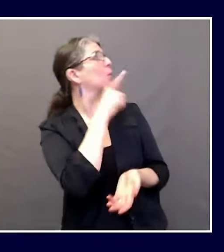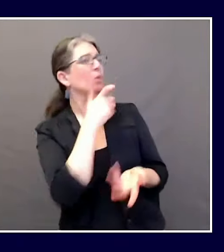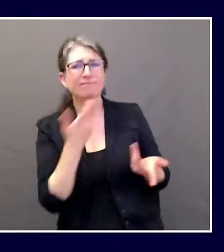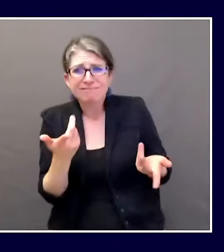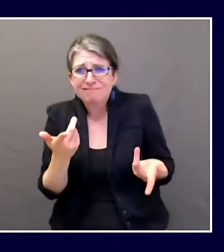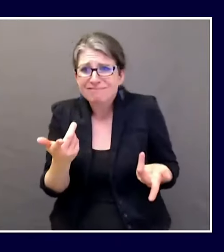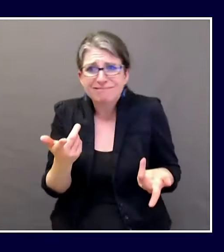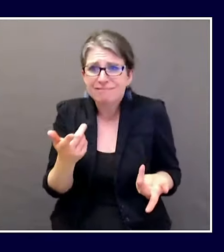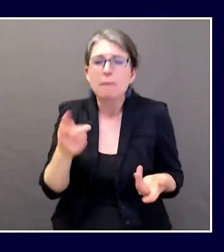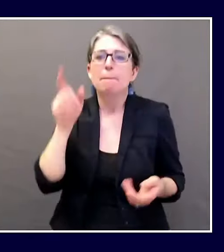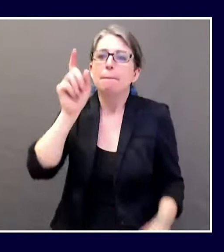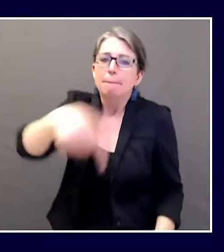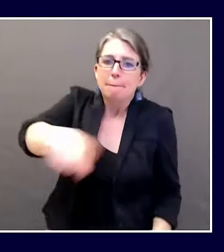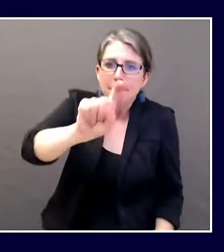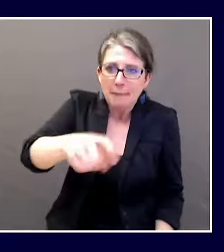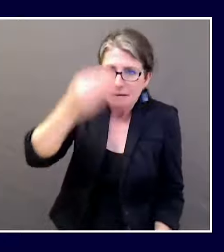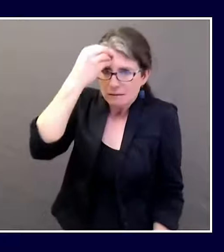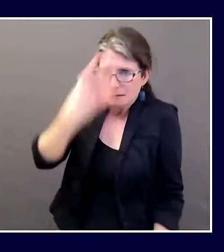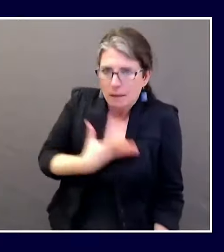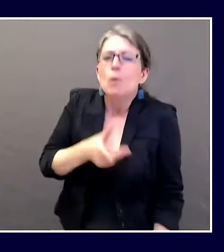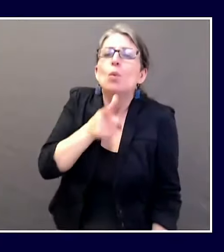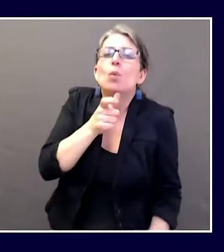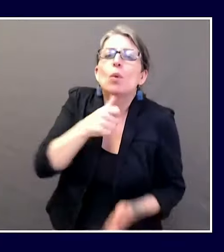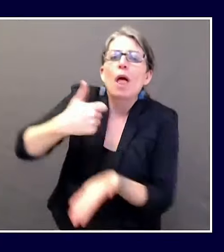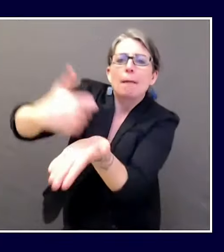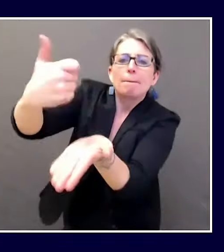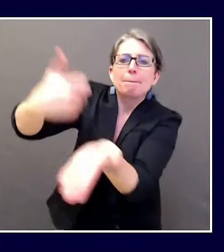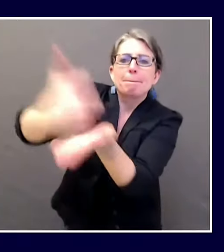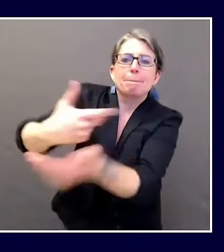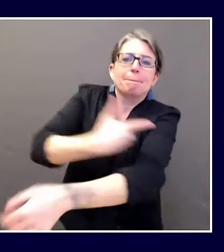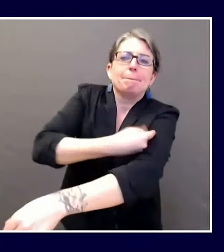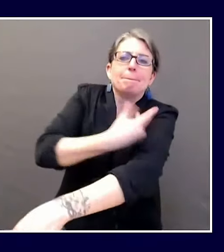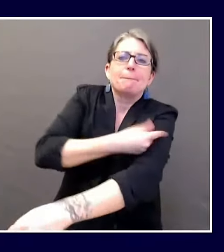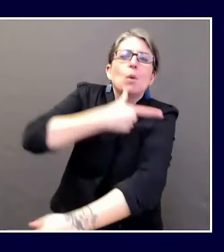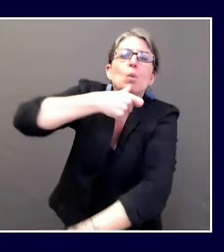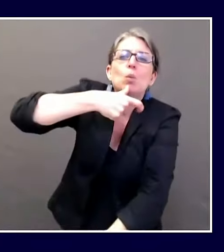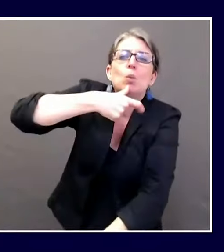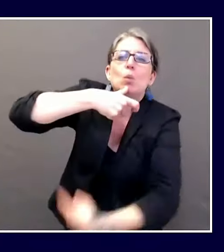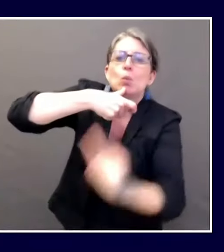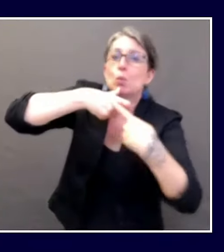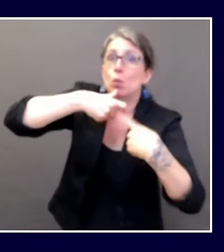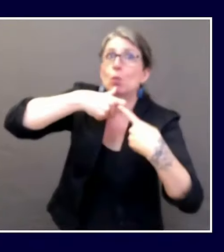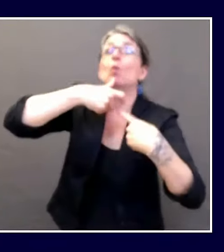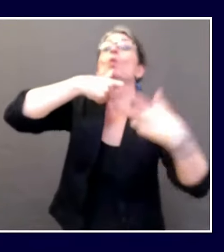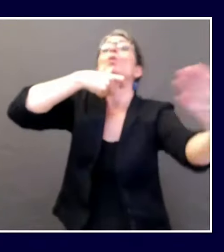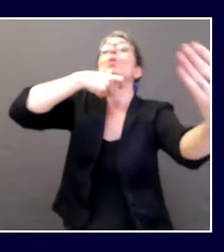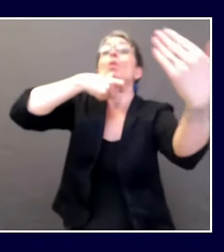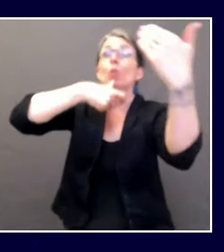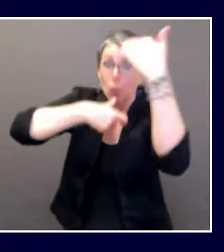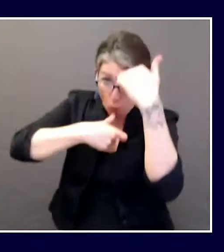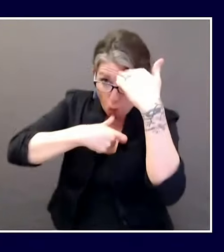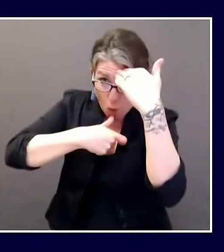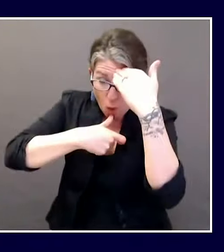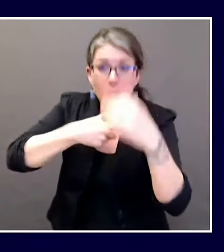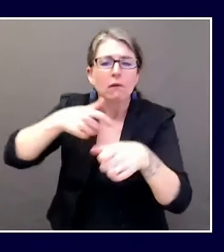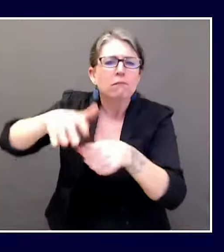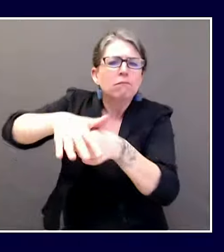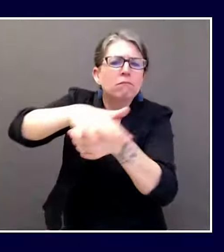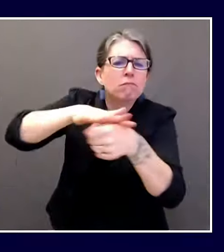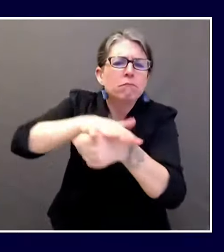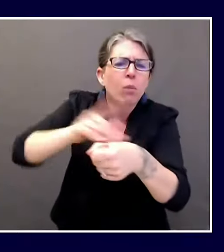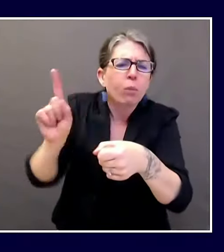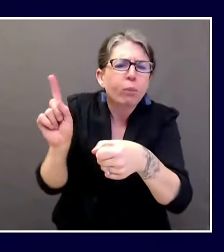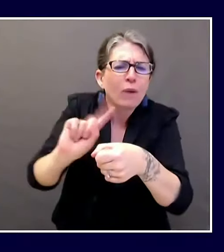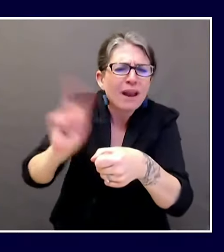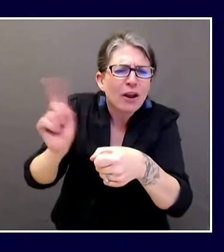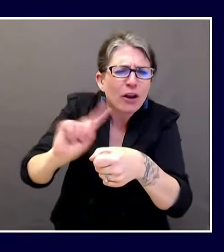of parameters in place. And then after we've sorted all of that out, then we make an allocation. Plan first, allocate second,